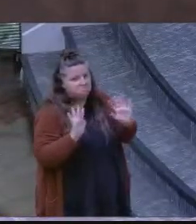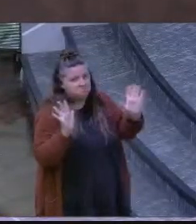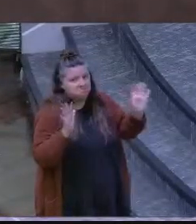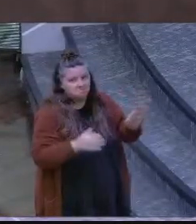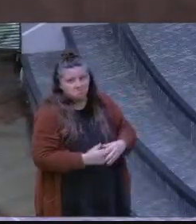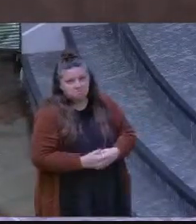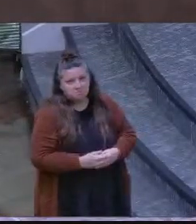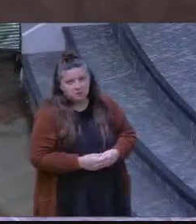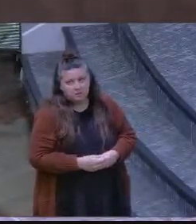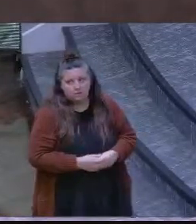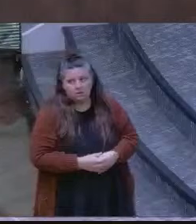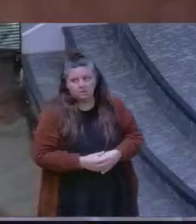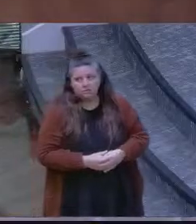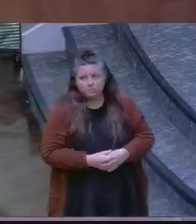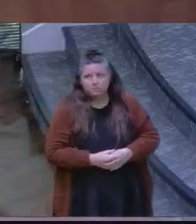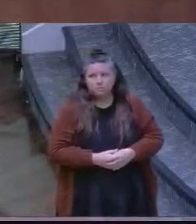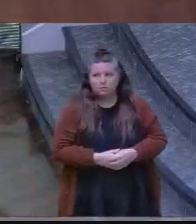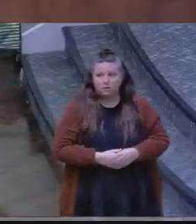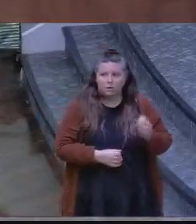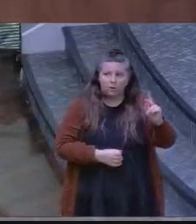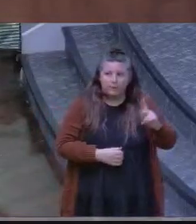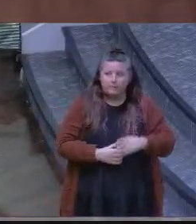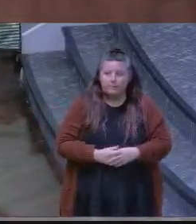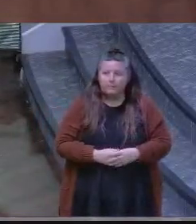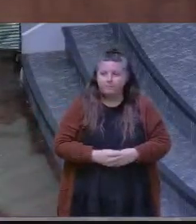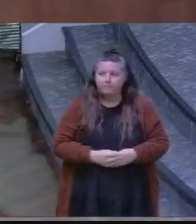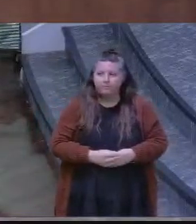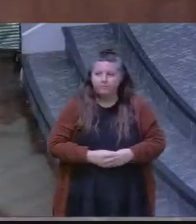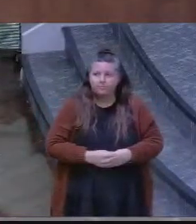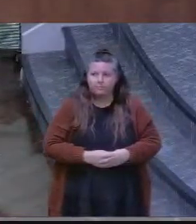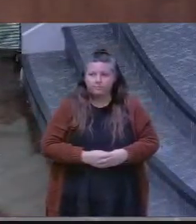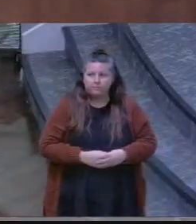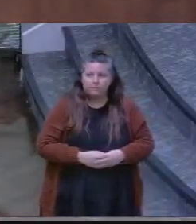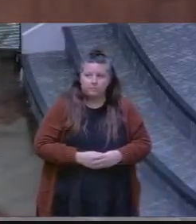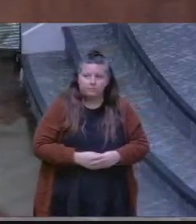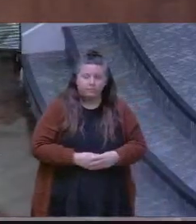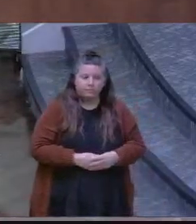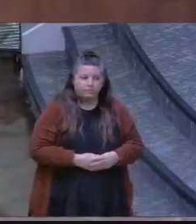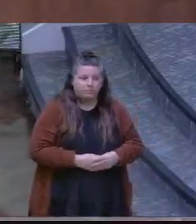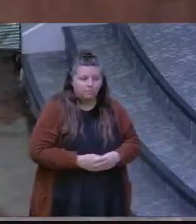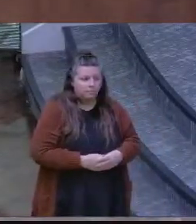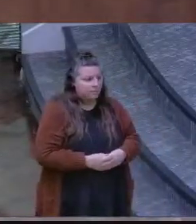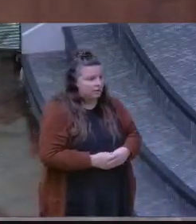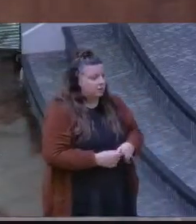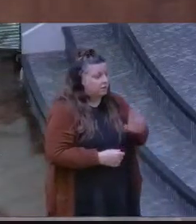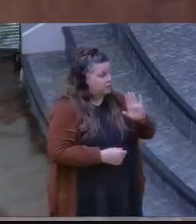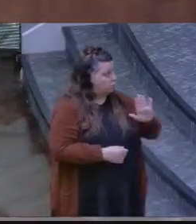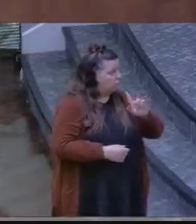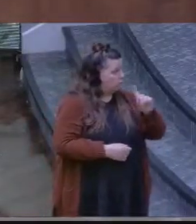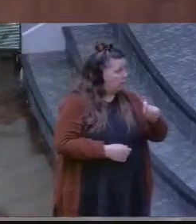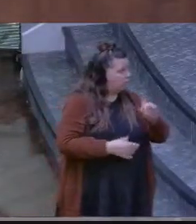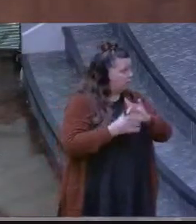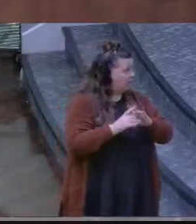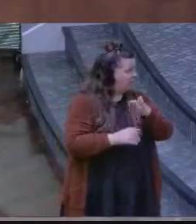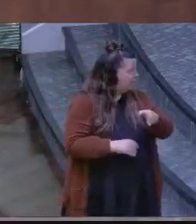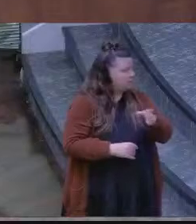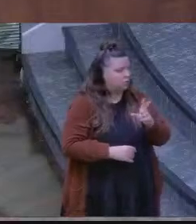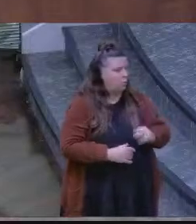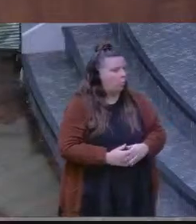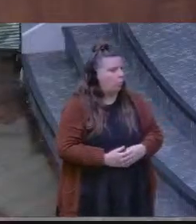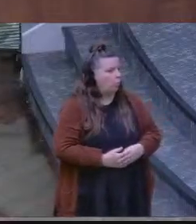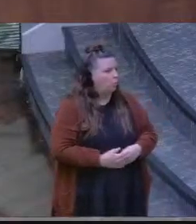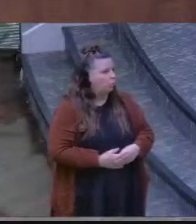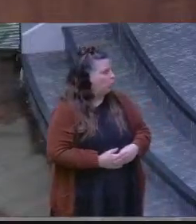Okay. All right. And Ms. Hensley, is this related to this presentation? No. Not